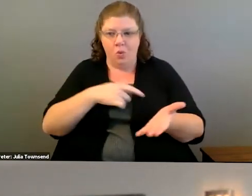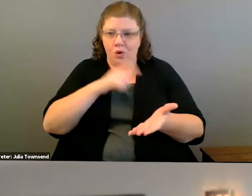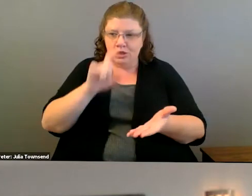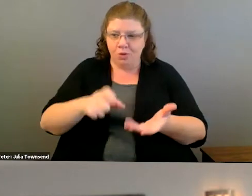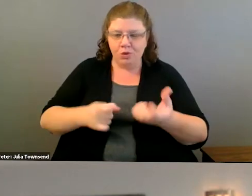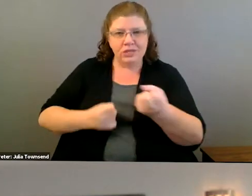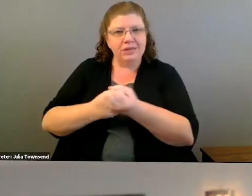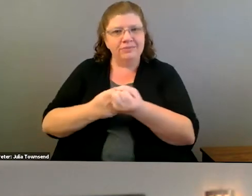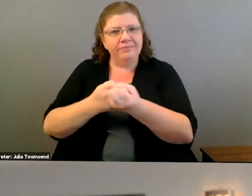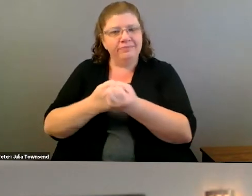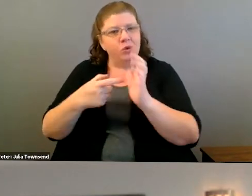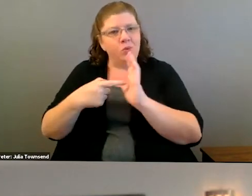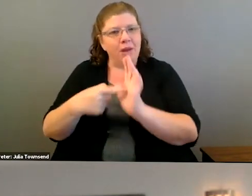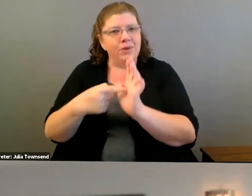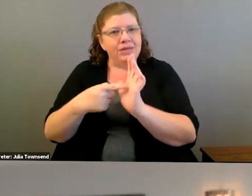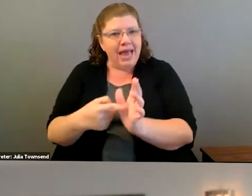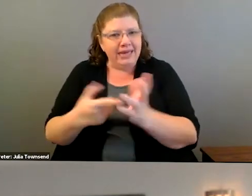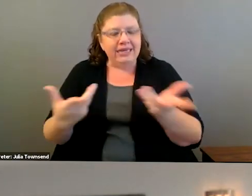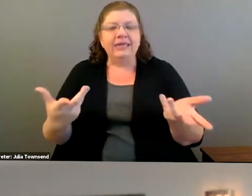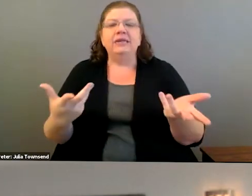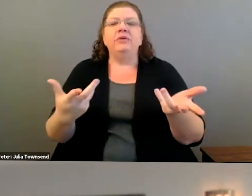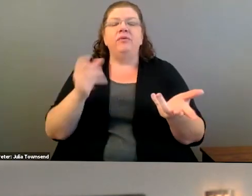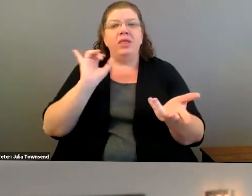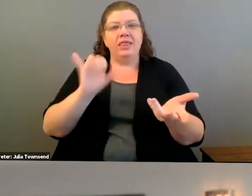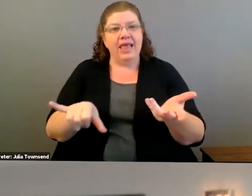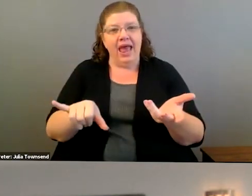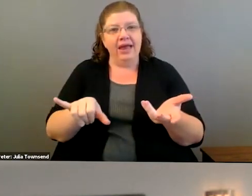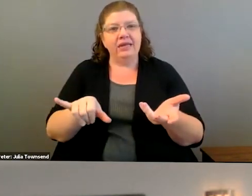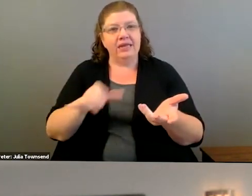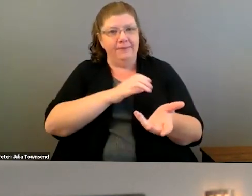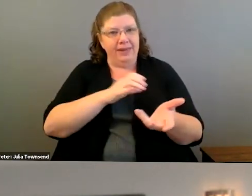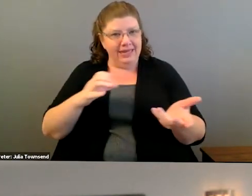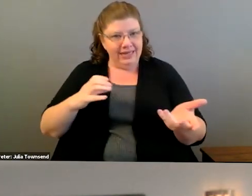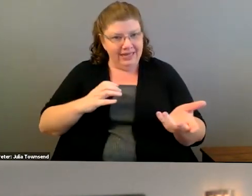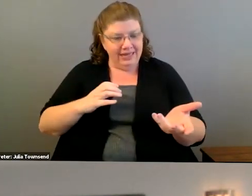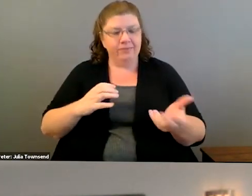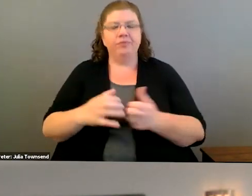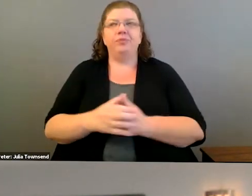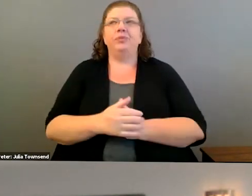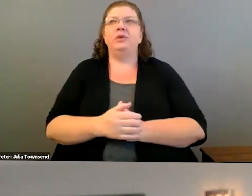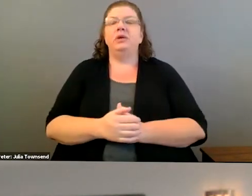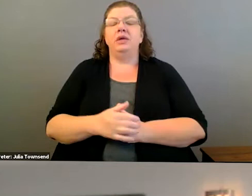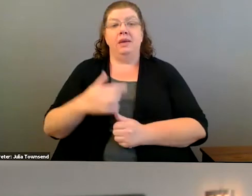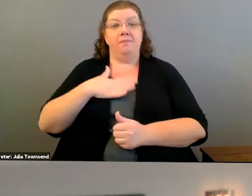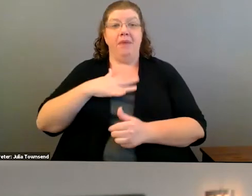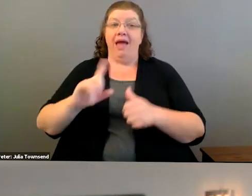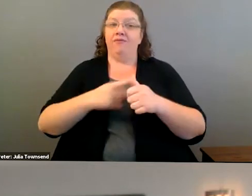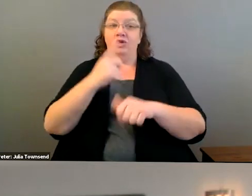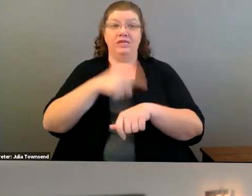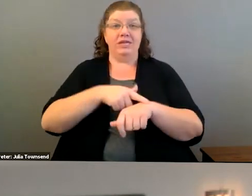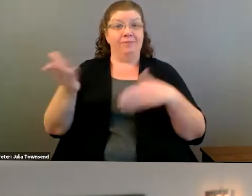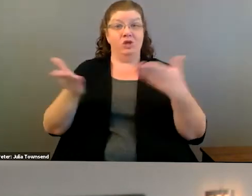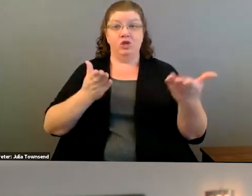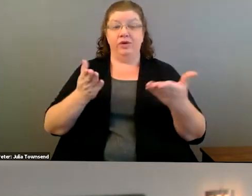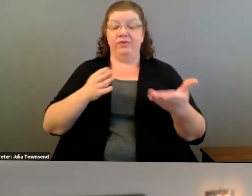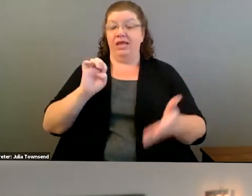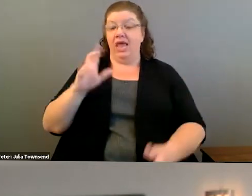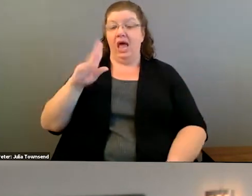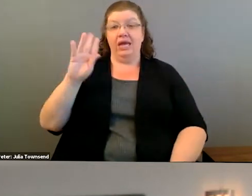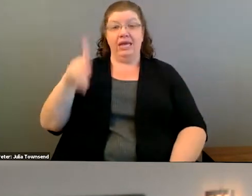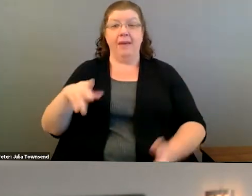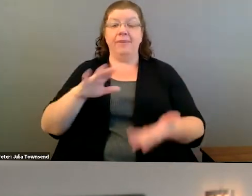be representing in this committee. This is my first time serving in the LCAP committee,